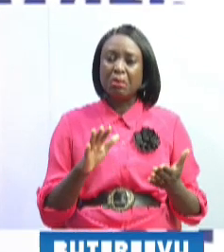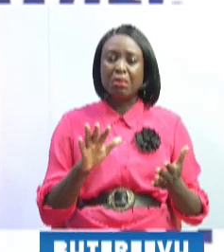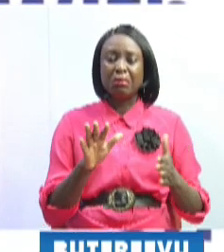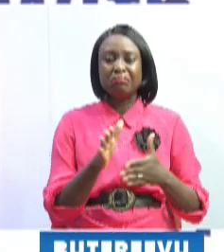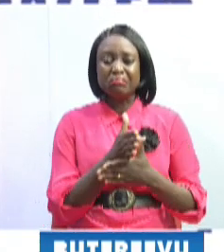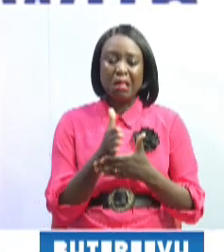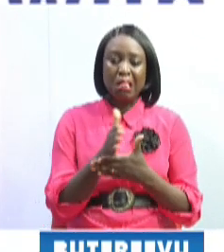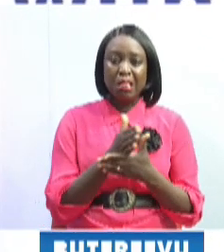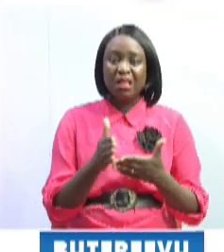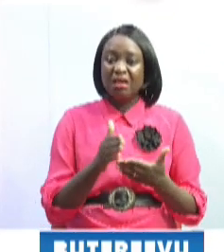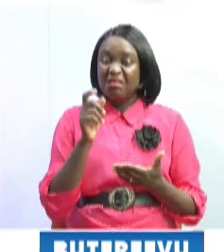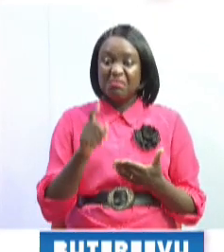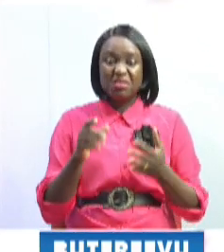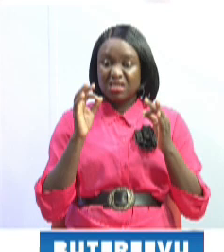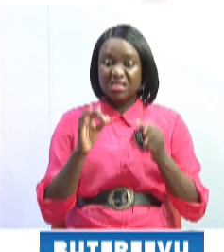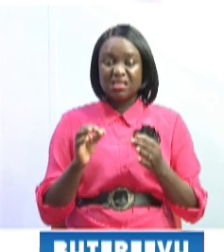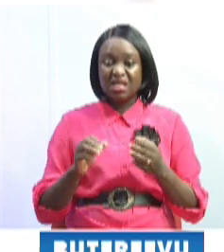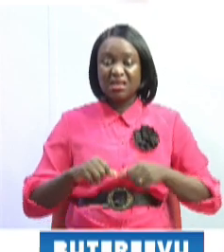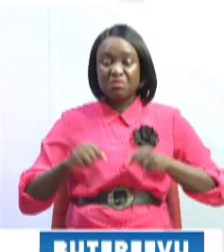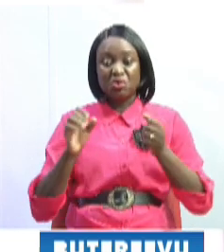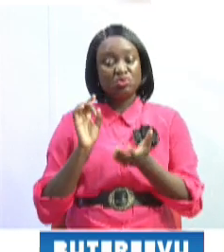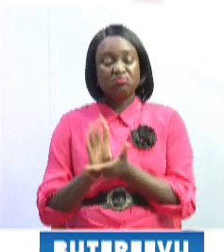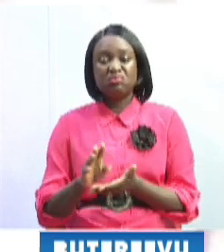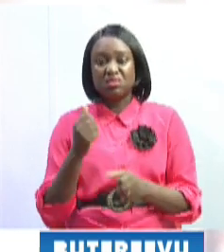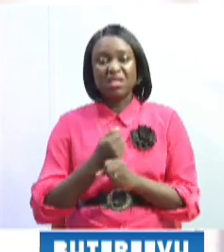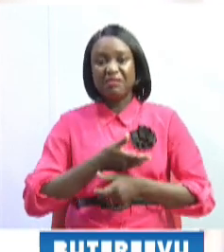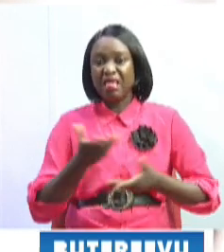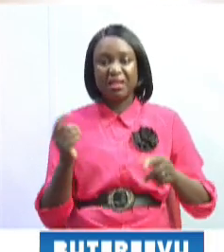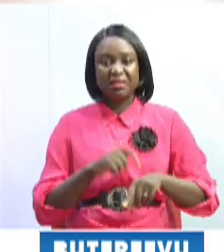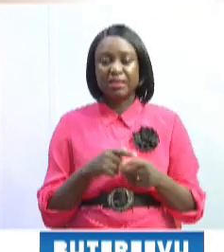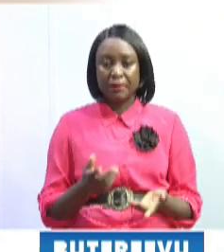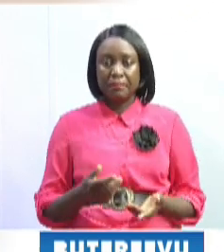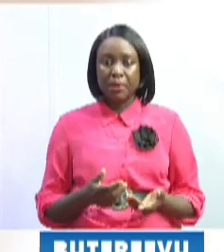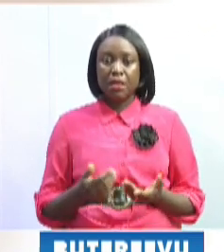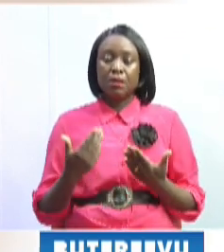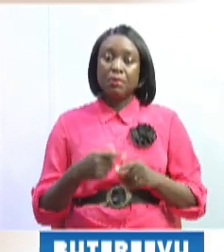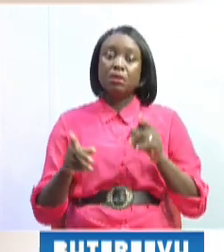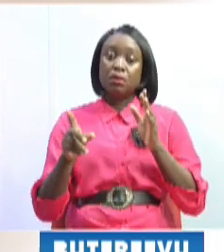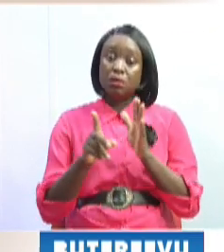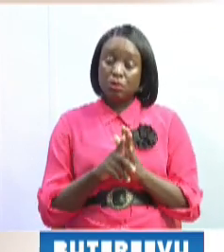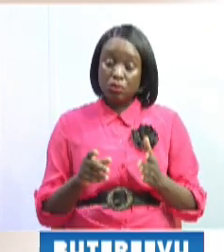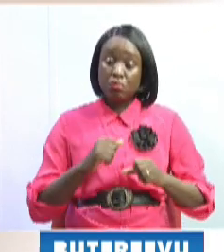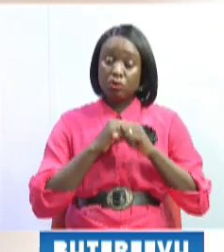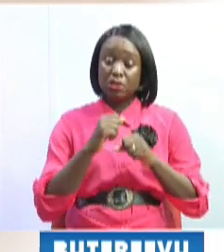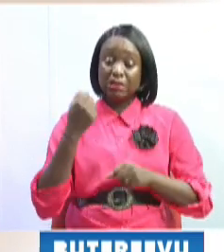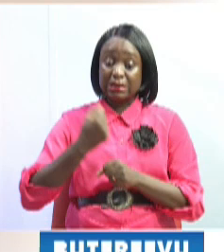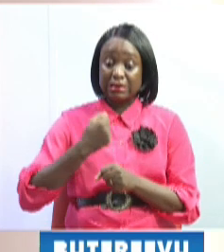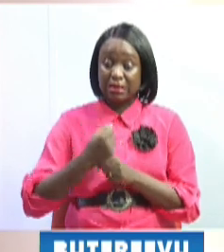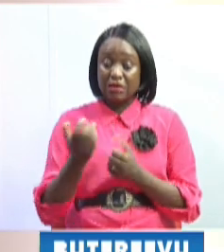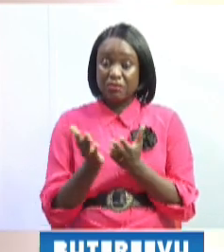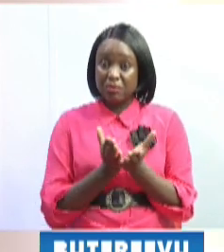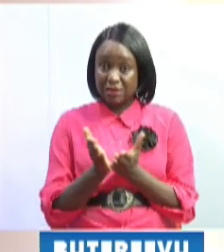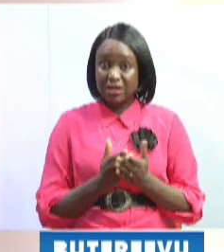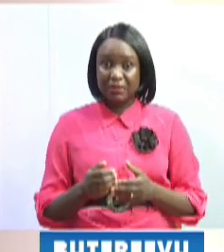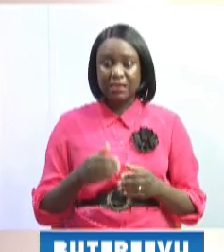be fired at will. Amateka gafuga abakozi bagamba tegaina kigakola nti geta gagongera okutunulwamu naddala ku